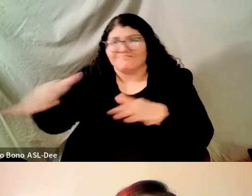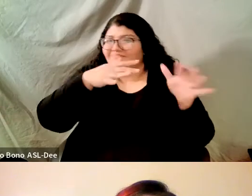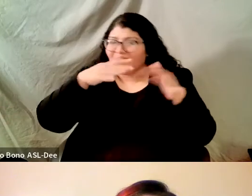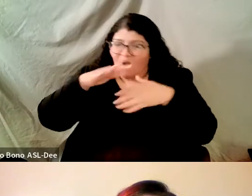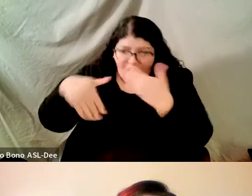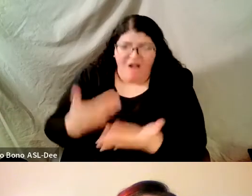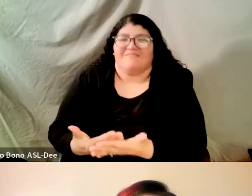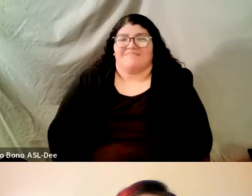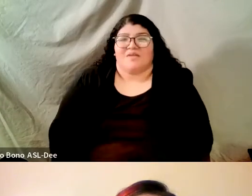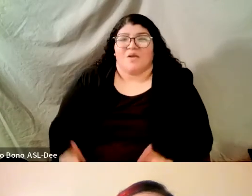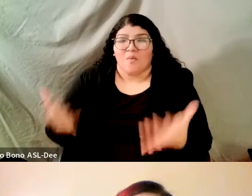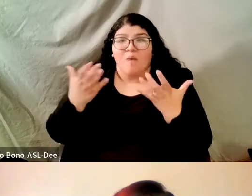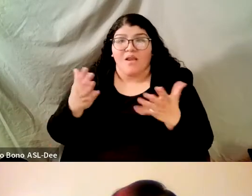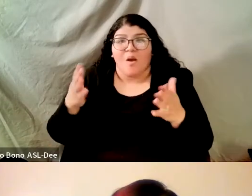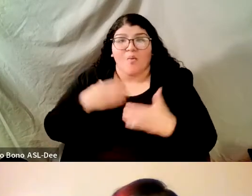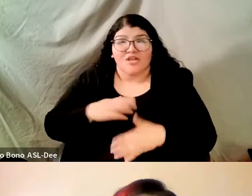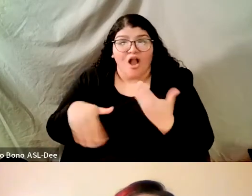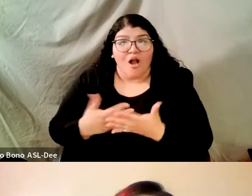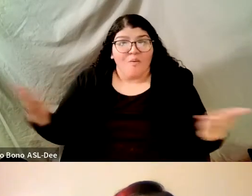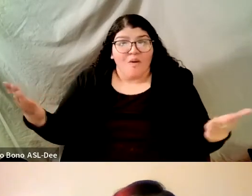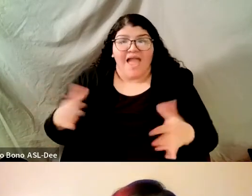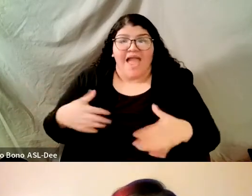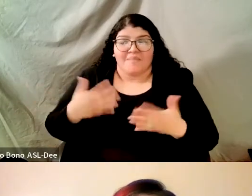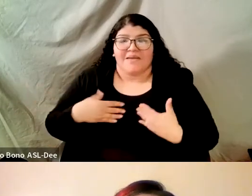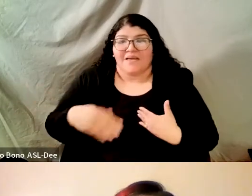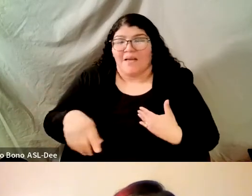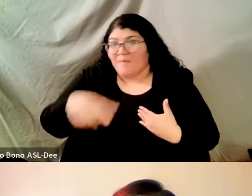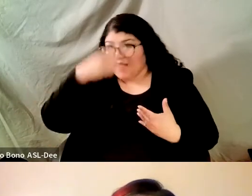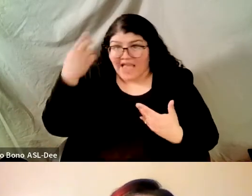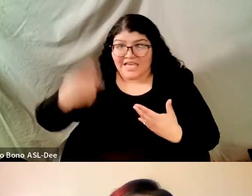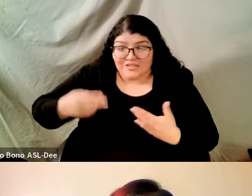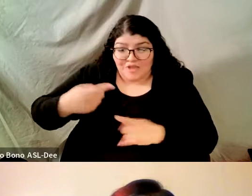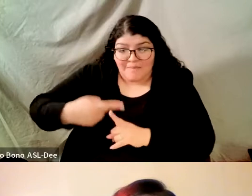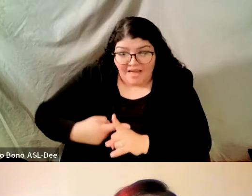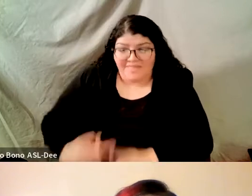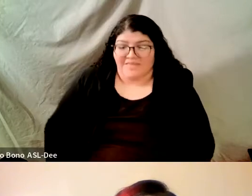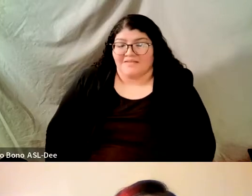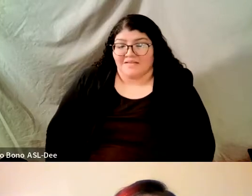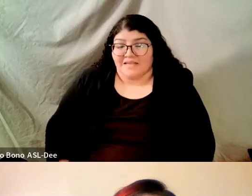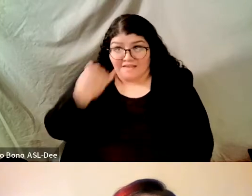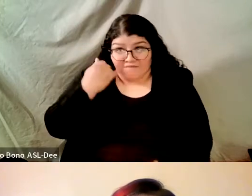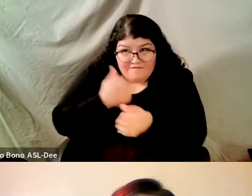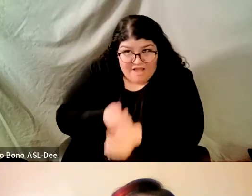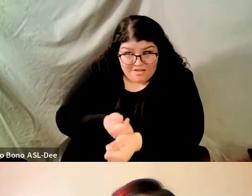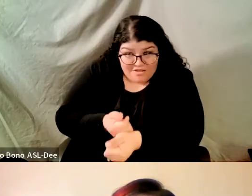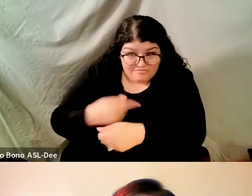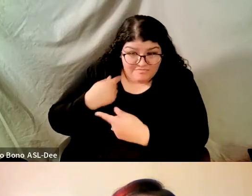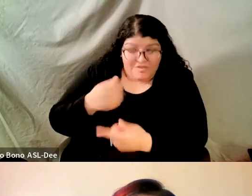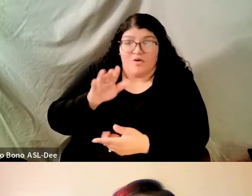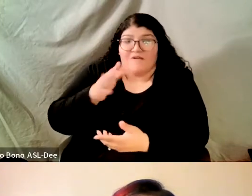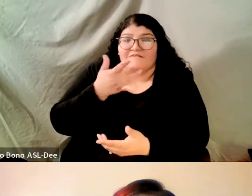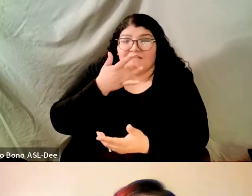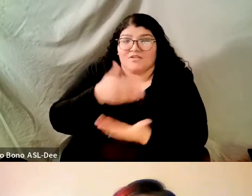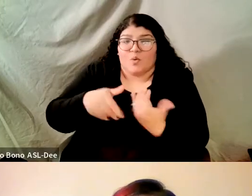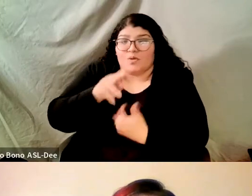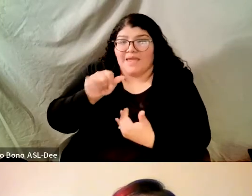you all a happy Black History Month. If you've been following NAAFA at NAAFA Official on your favorite social media sites, you